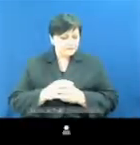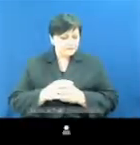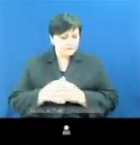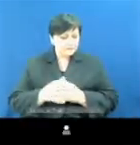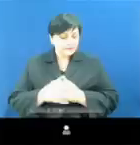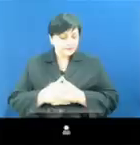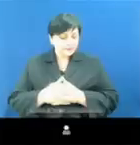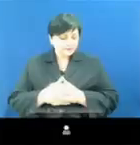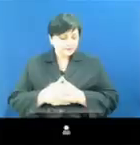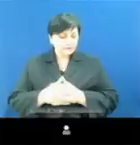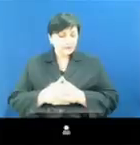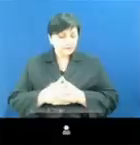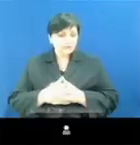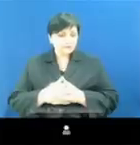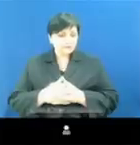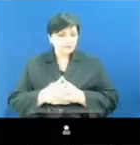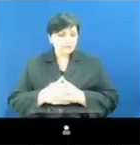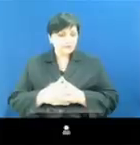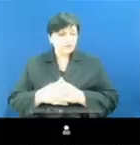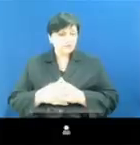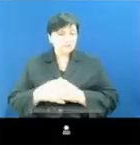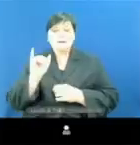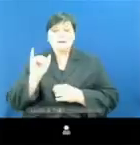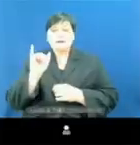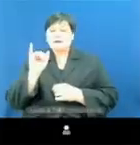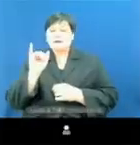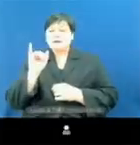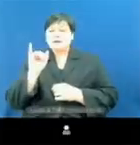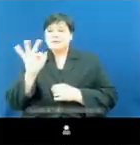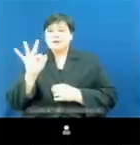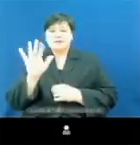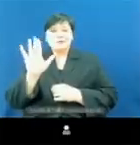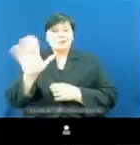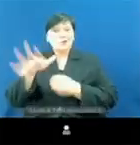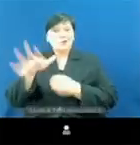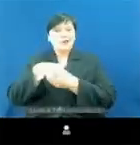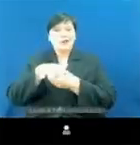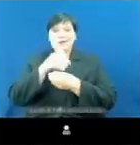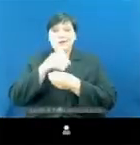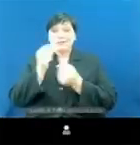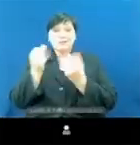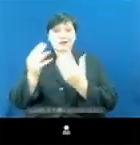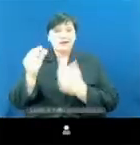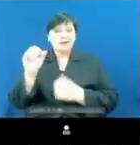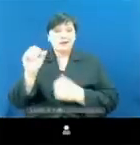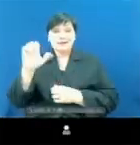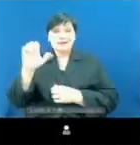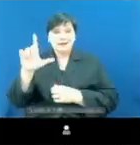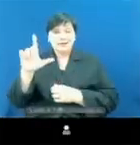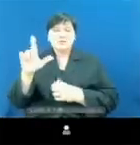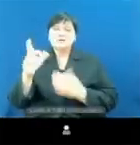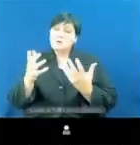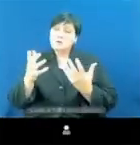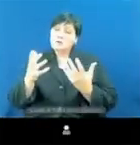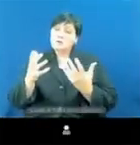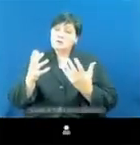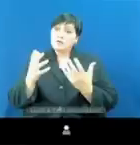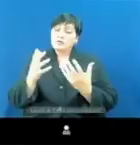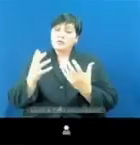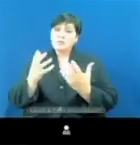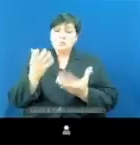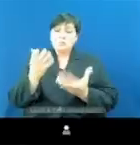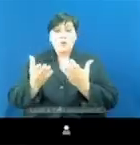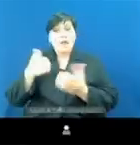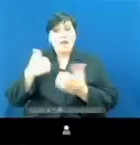And if there are not many SCLs in your area, most likely there are people who are experienced but who